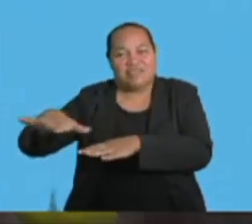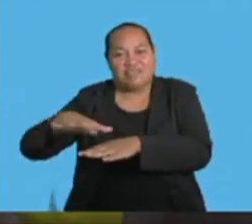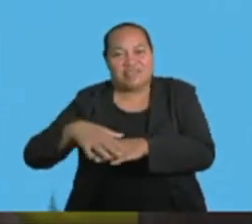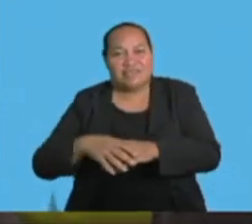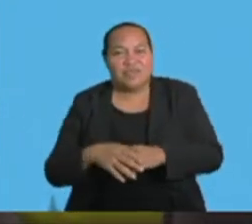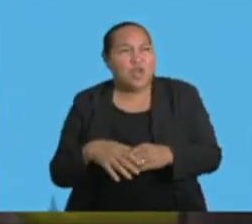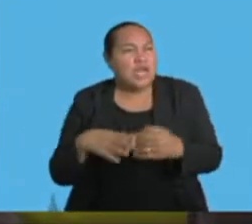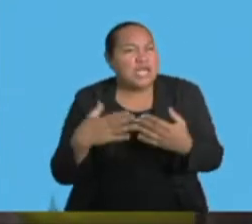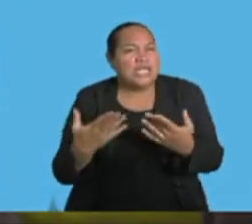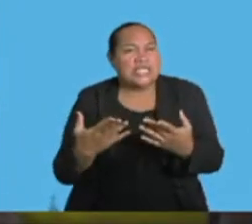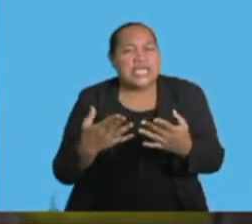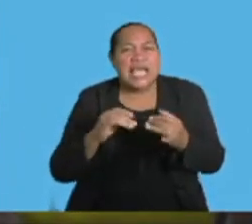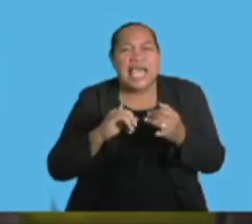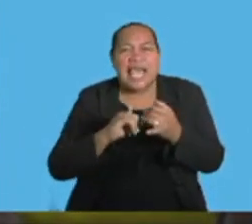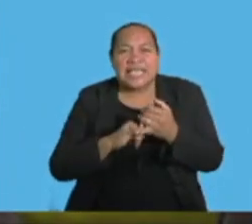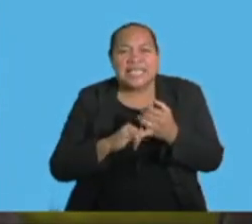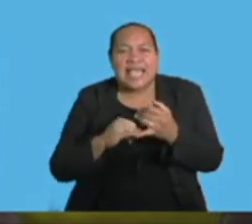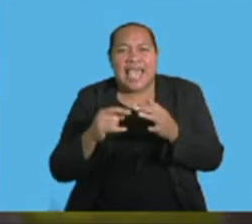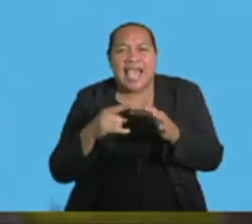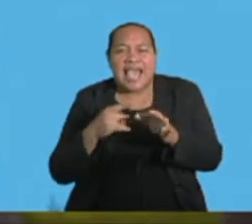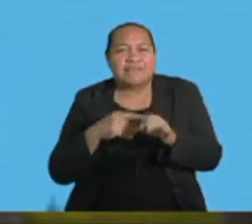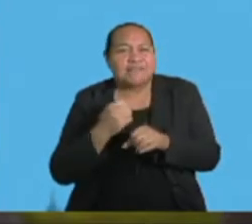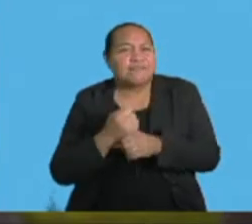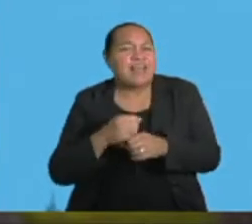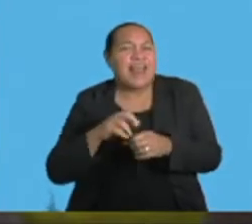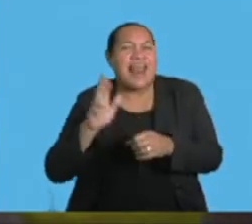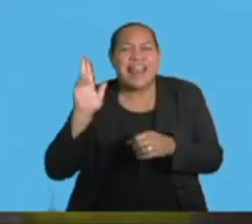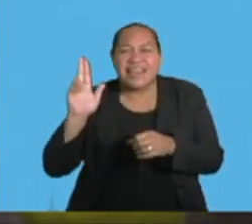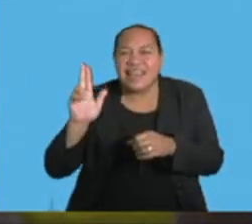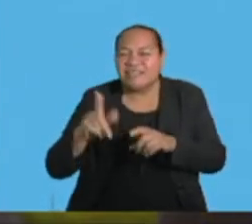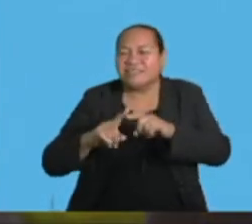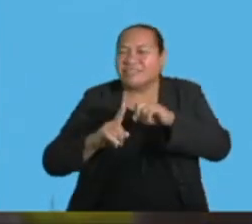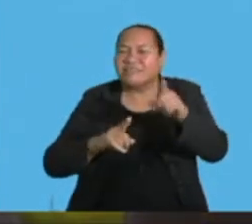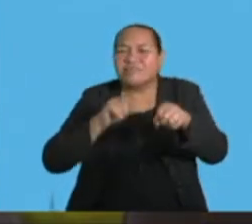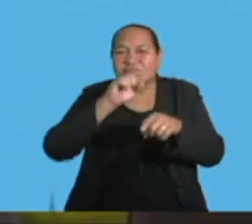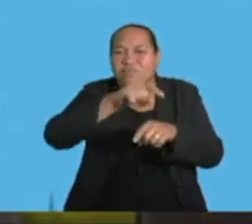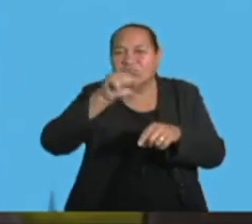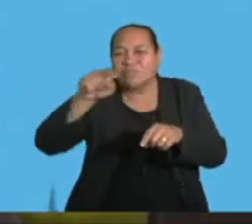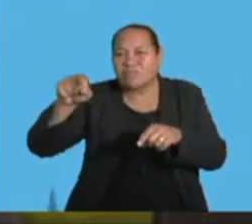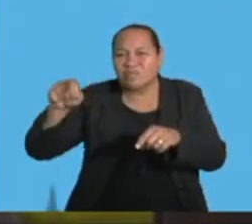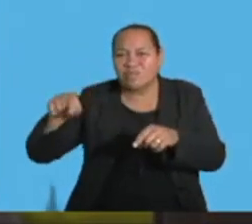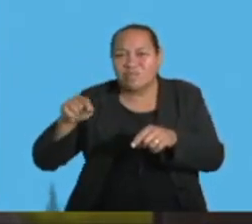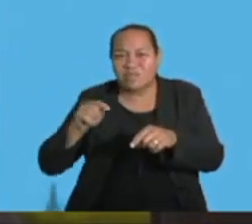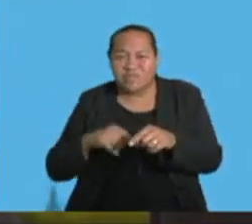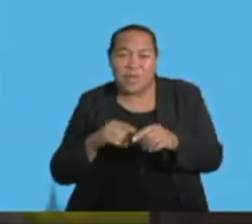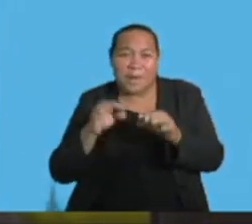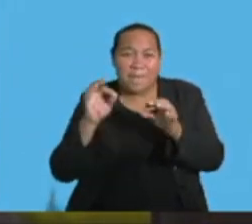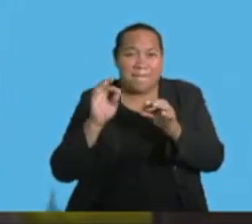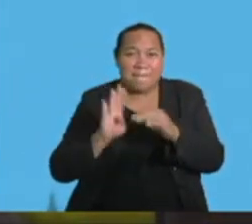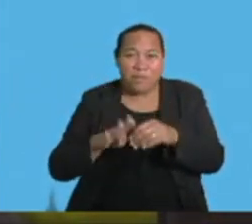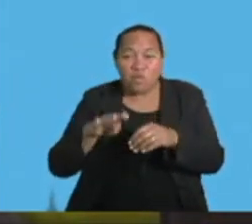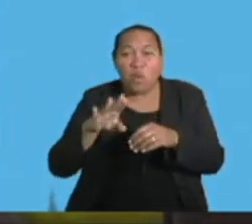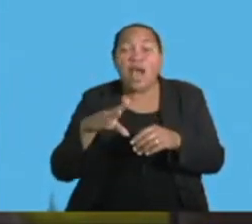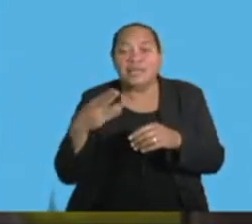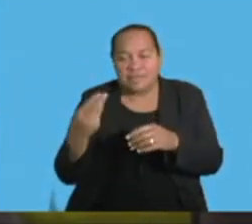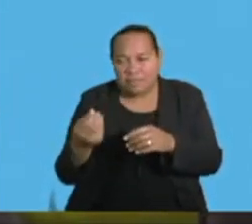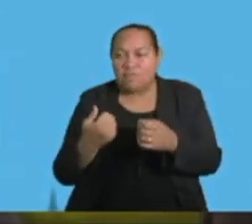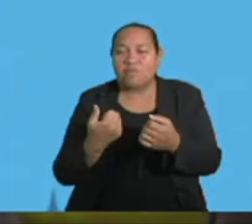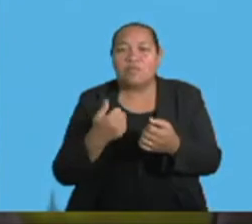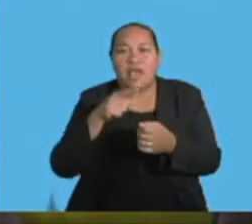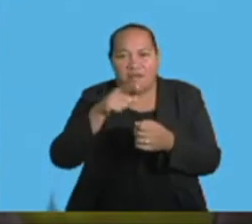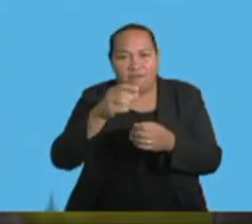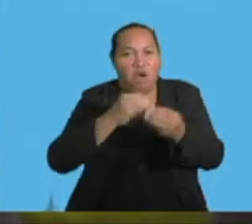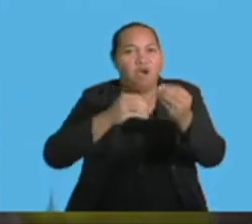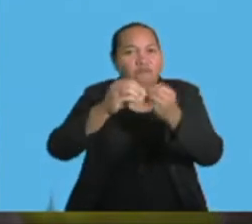in Lekutu, Senganga, Vunindawa, Lakemba in Lau, Nambuwalu, all of these places now have actually BDM offices.